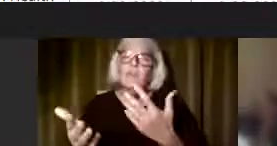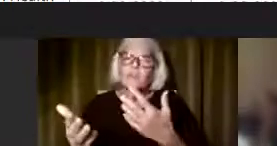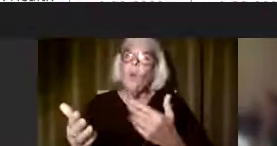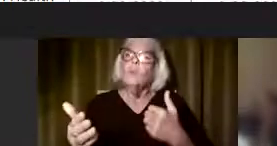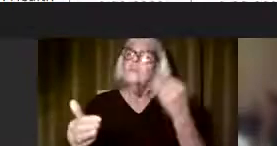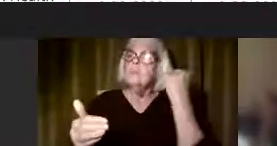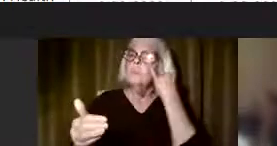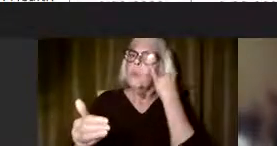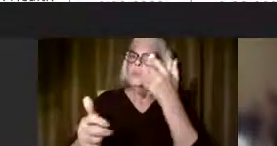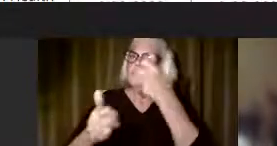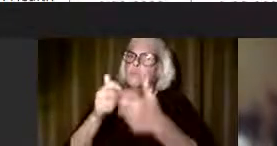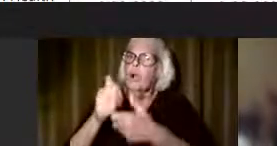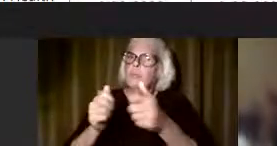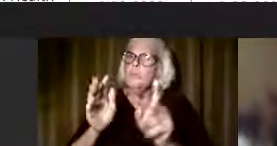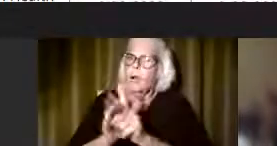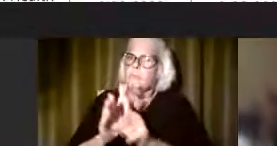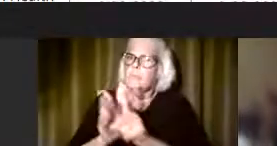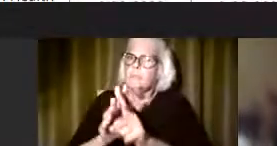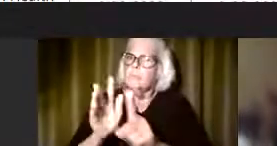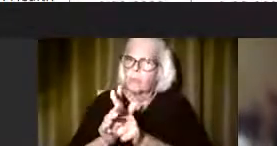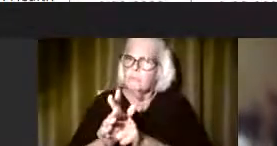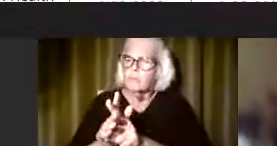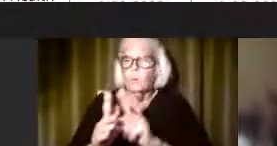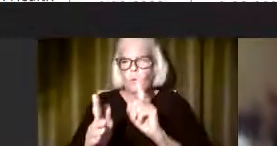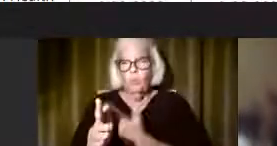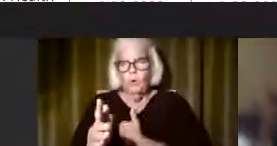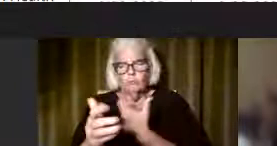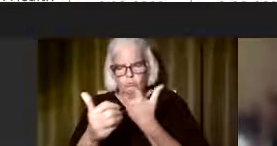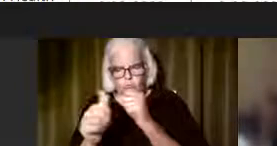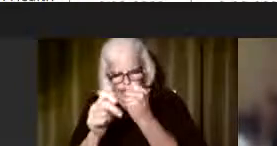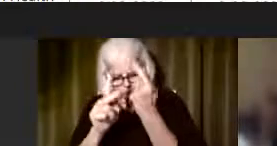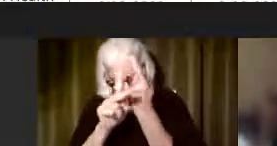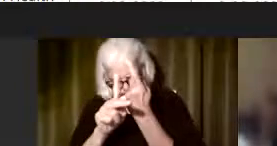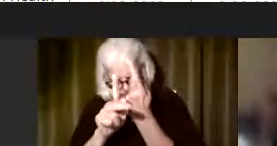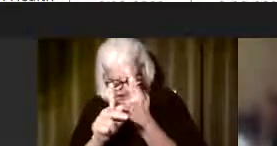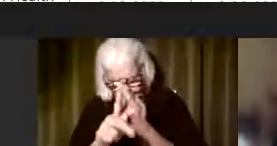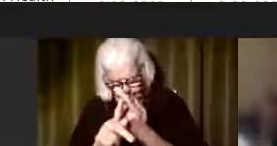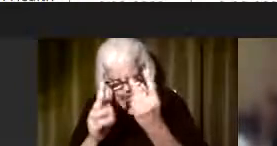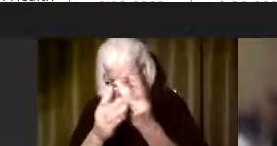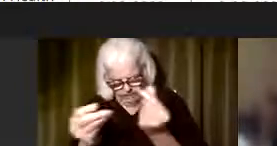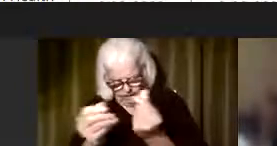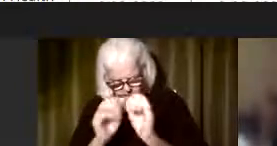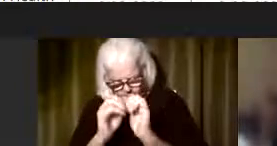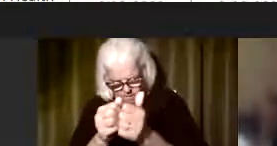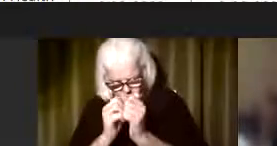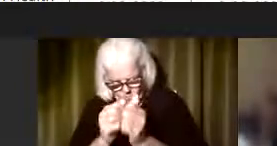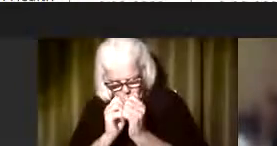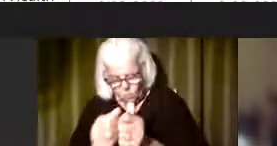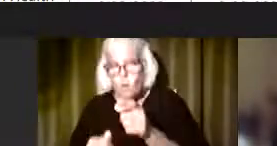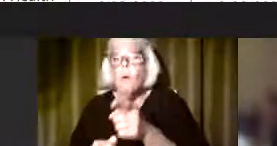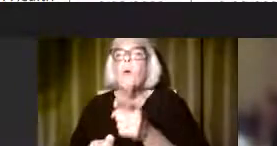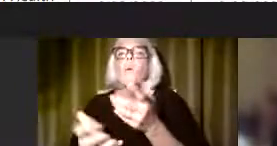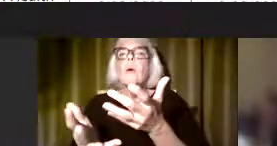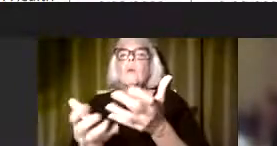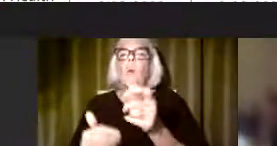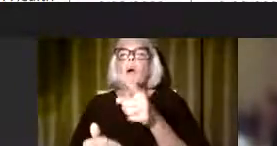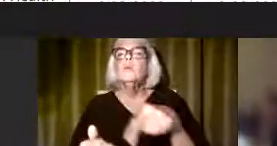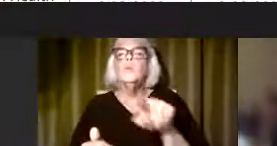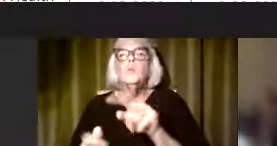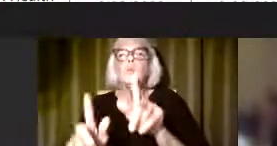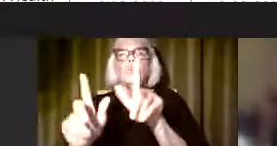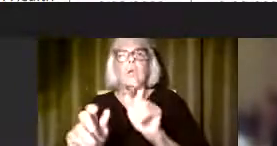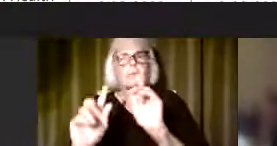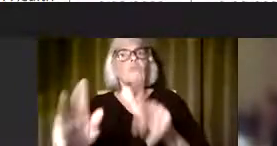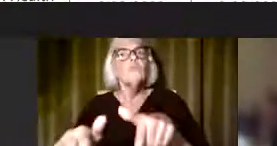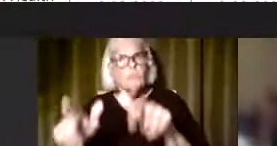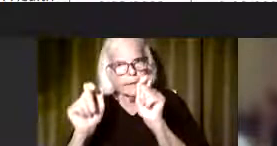test immediately if they have any COVID-19 symptoms. And we want people to test if they're a close contact, especially